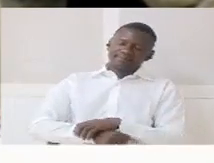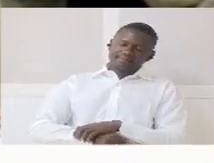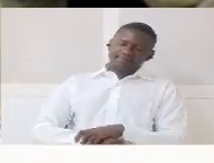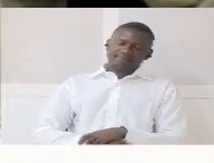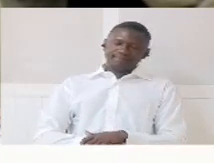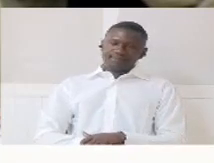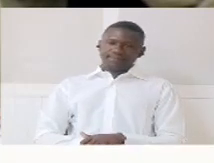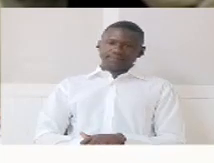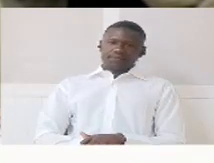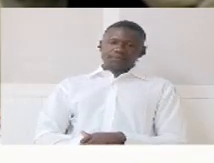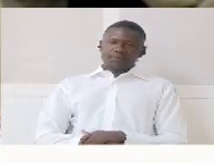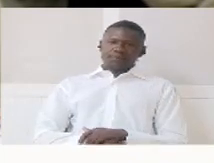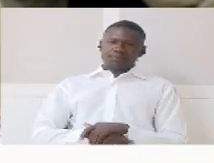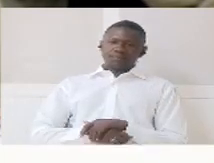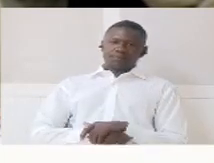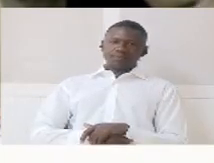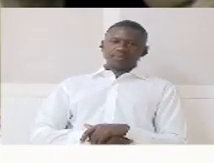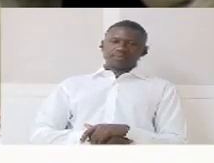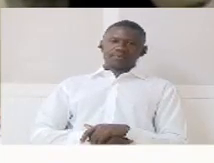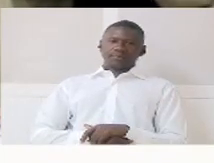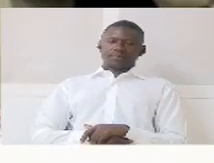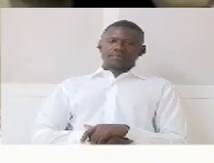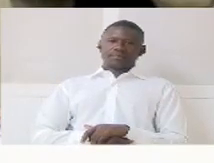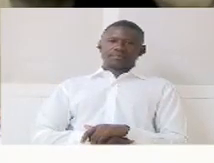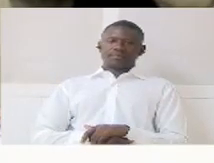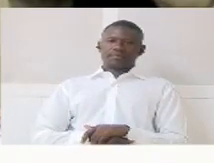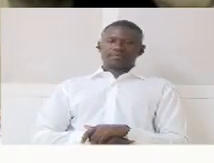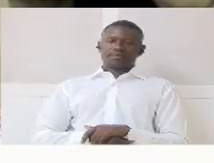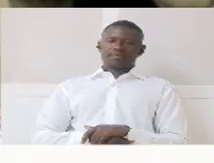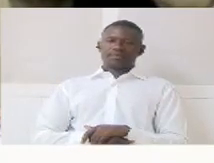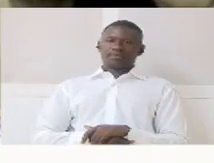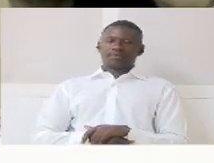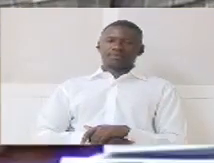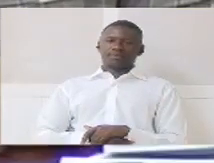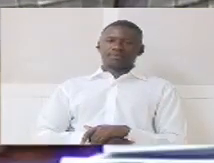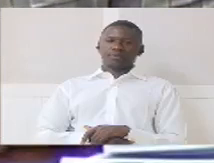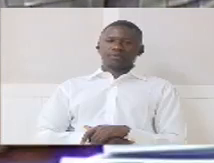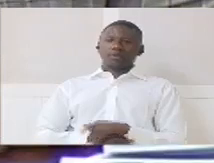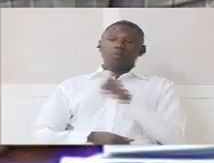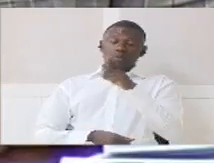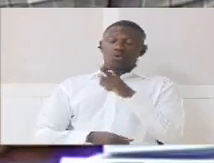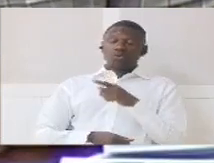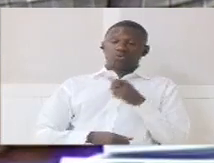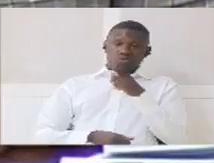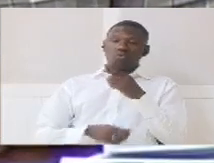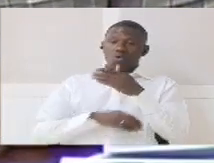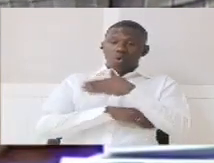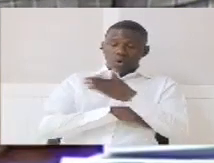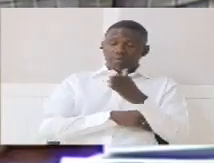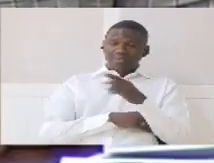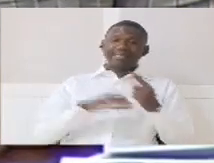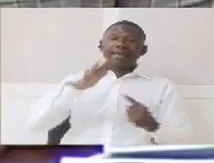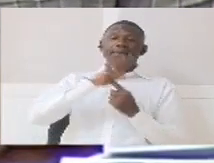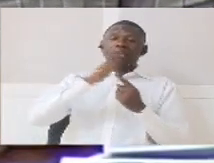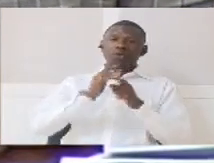manaje ninkaiti manaje ikawulu samba uto dalilo menna. But you also opened the important